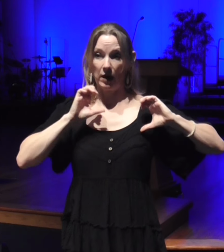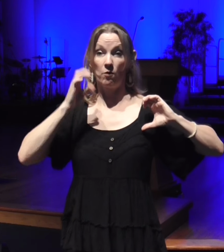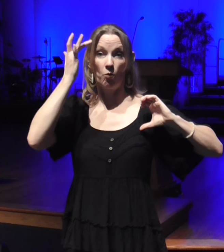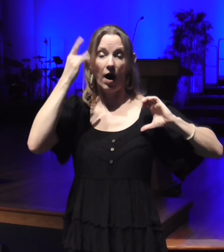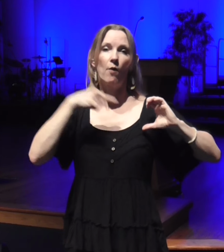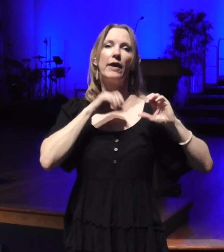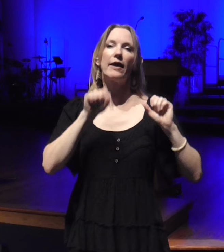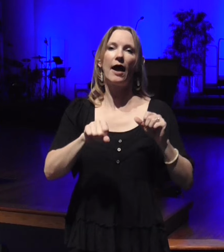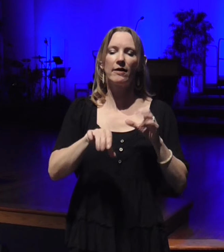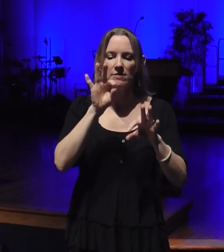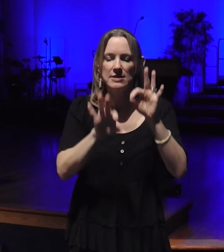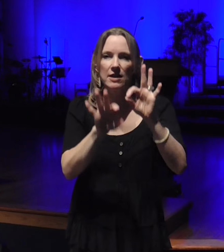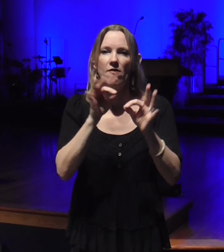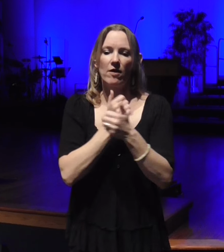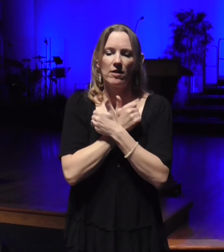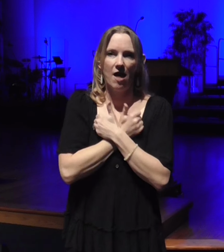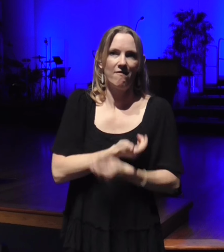love even more.